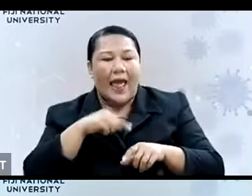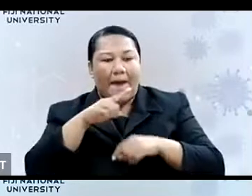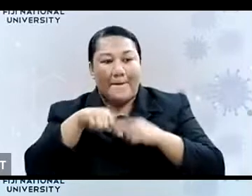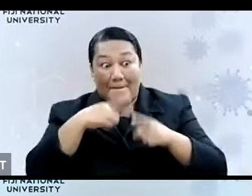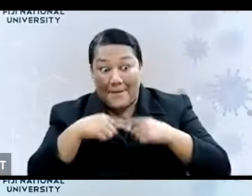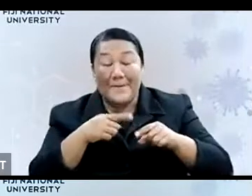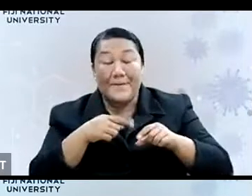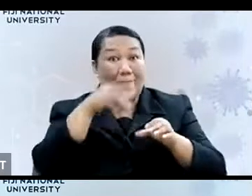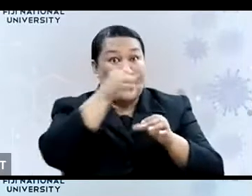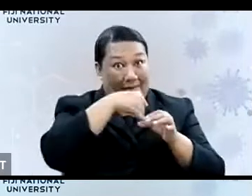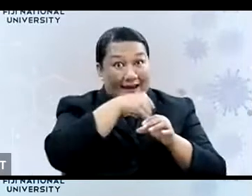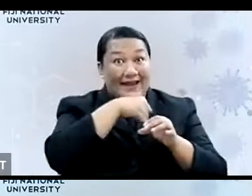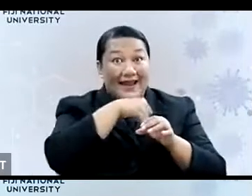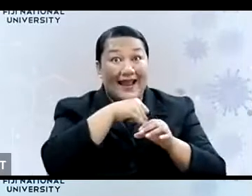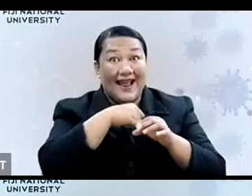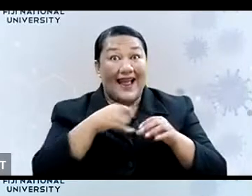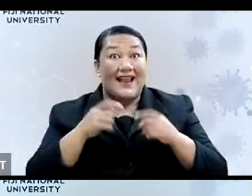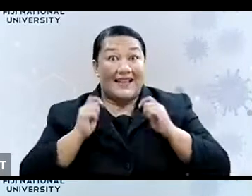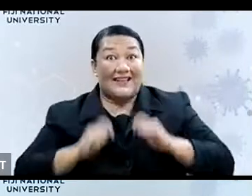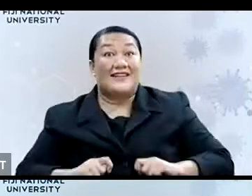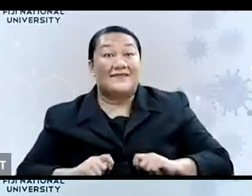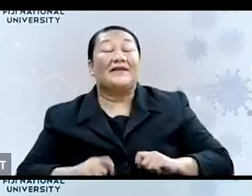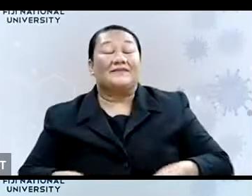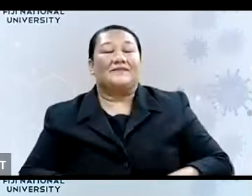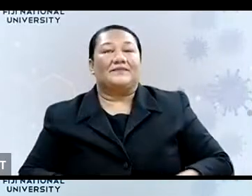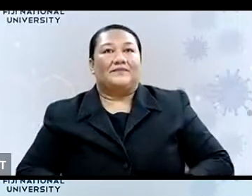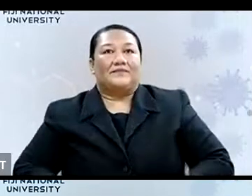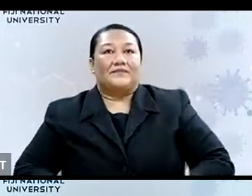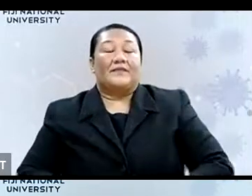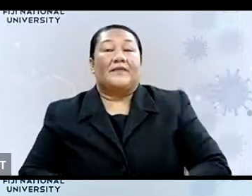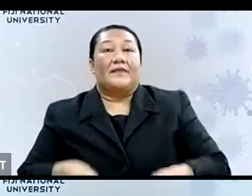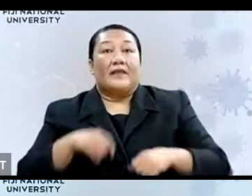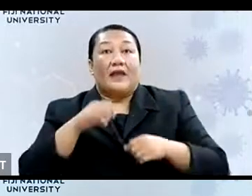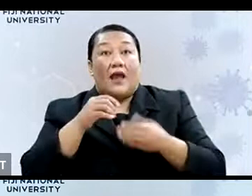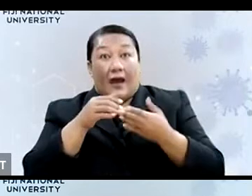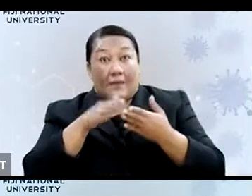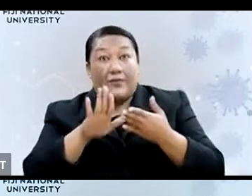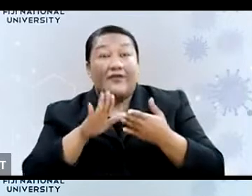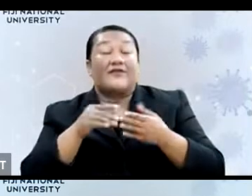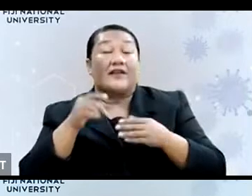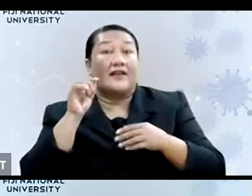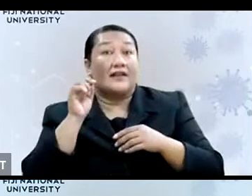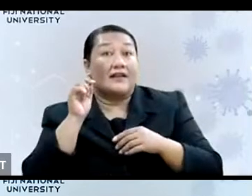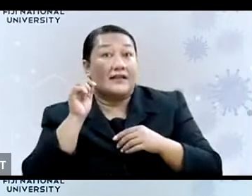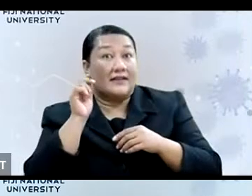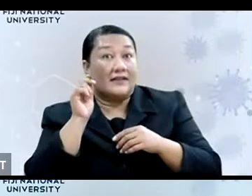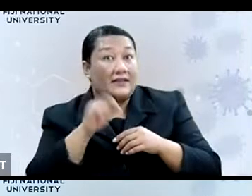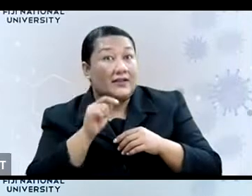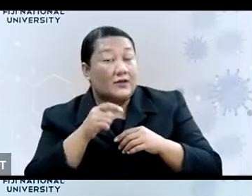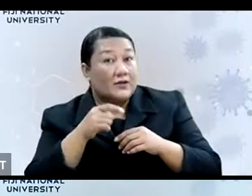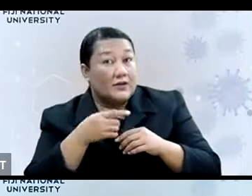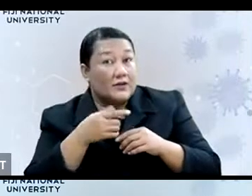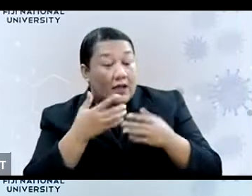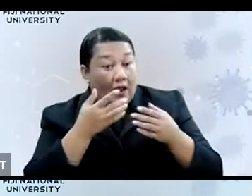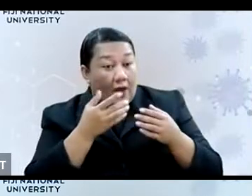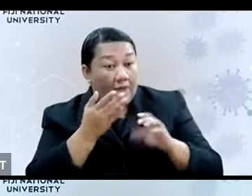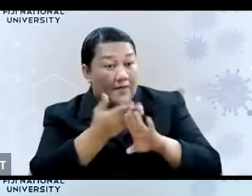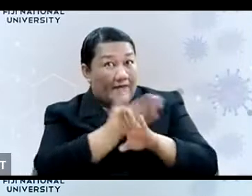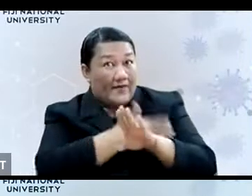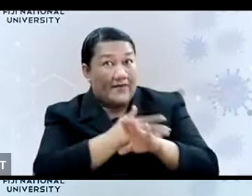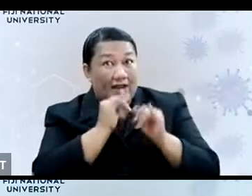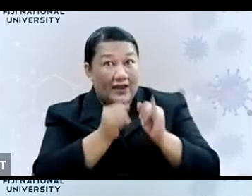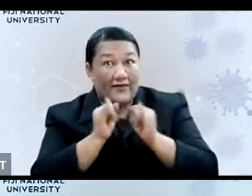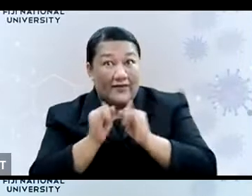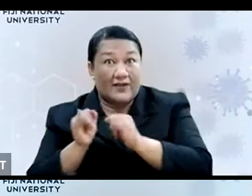without informed consent. So the requirements for that is before an individual